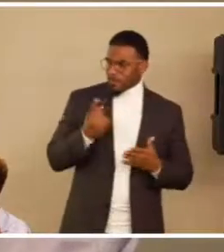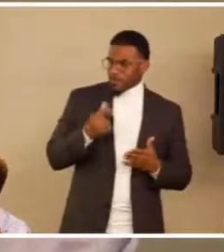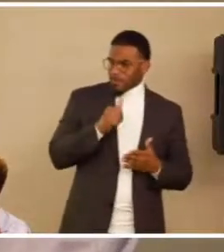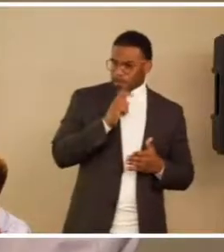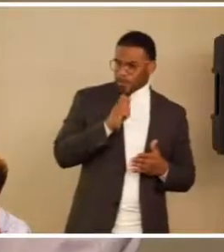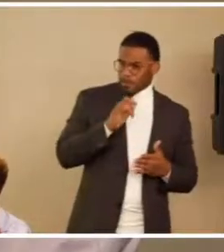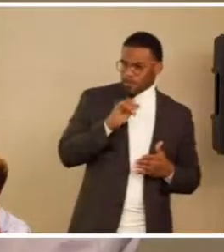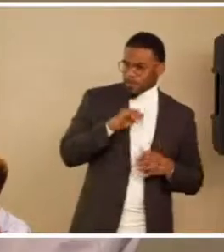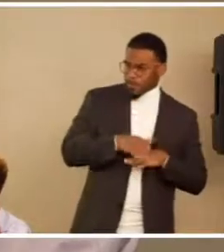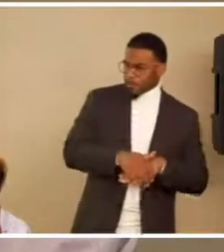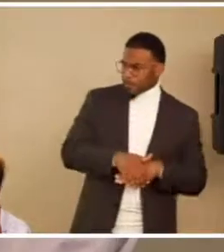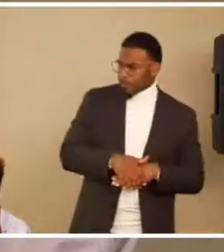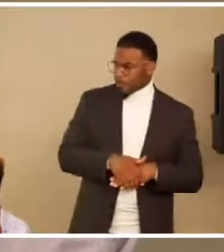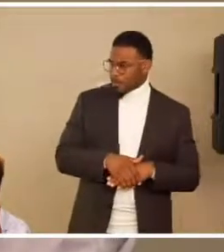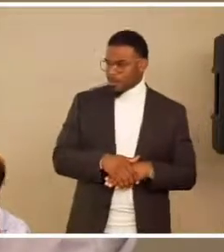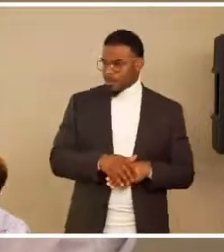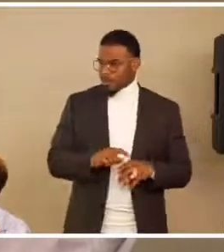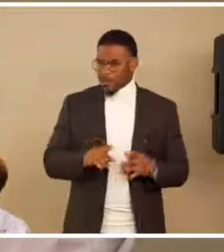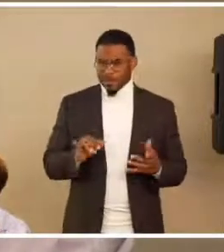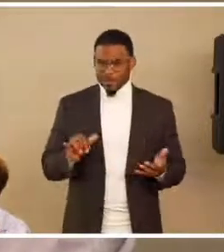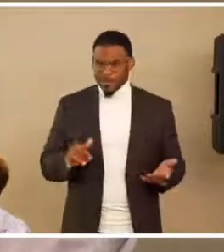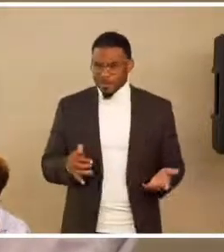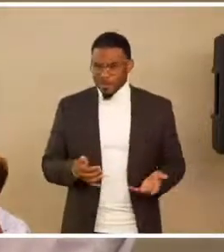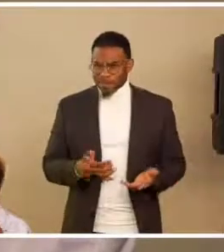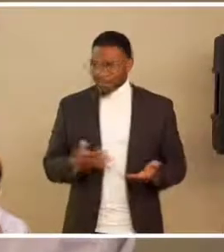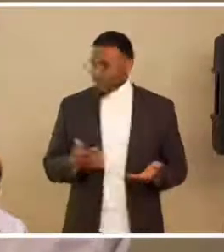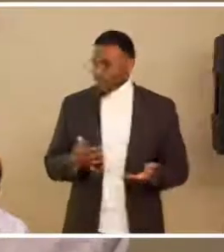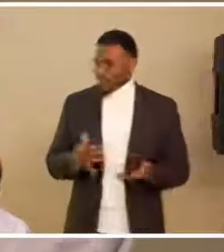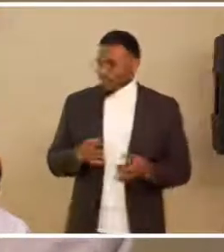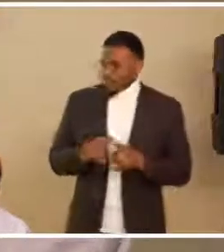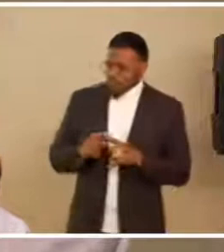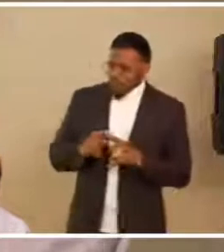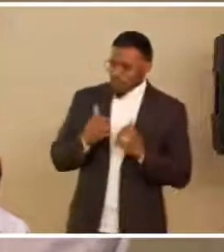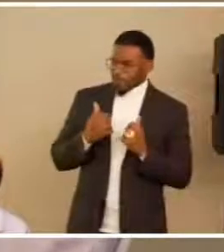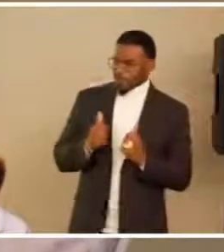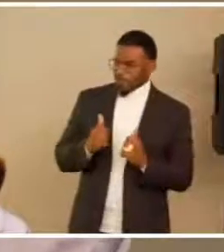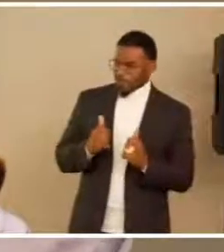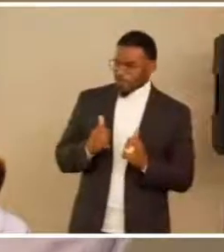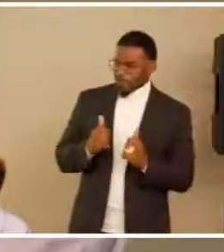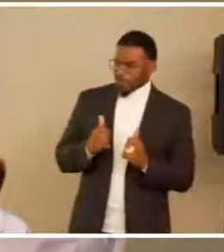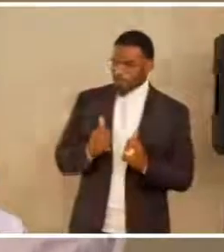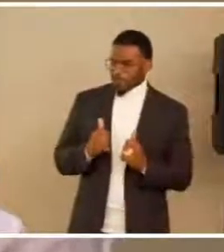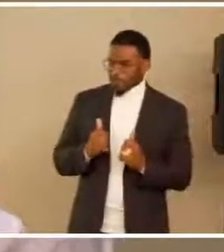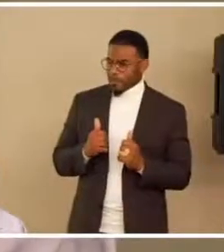someone who is English. So like, and it's also